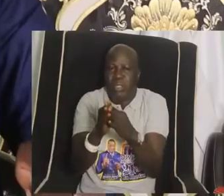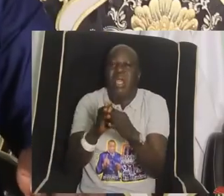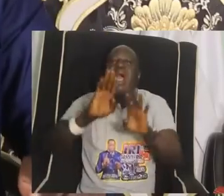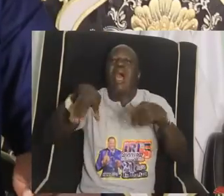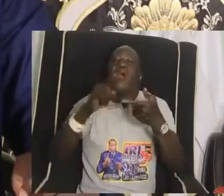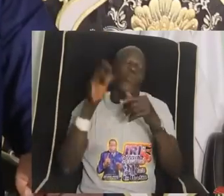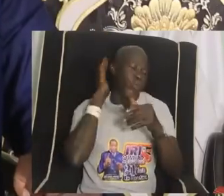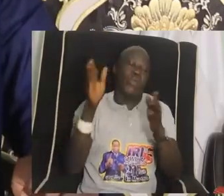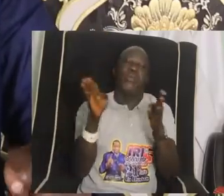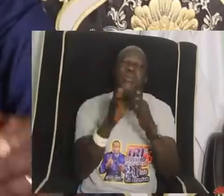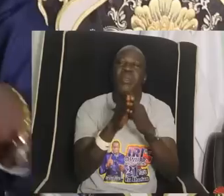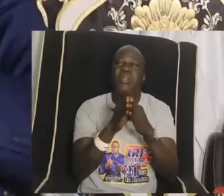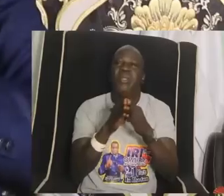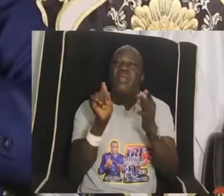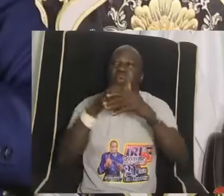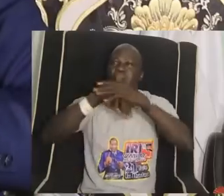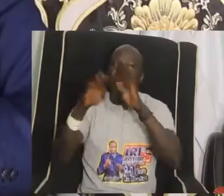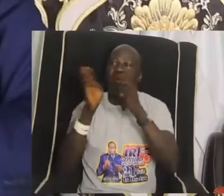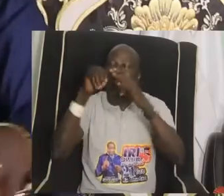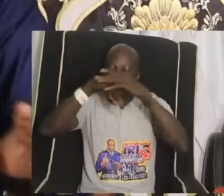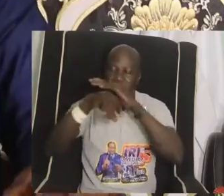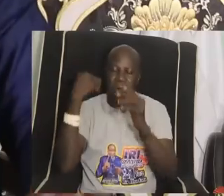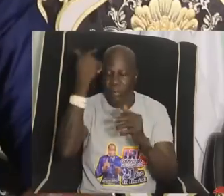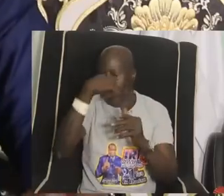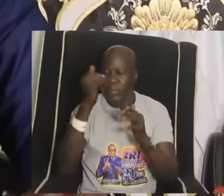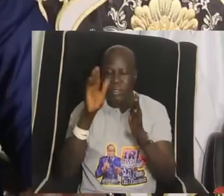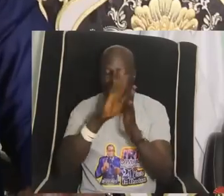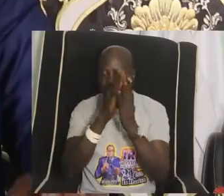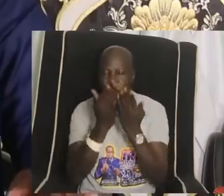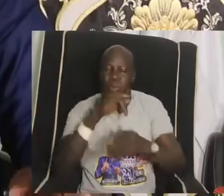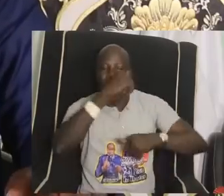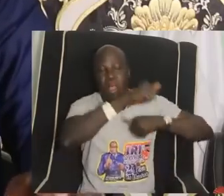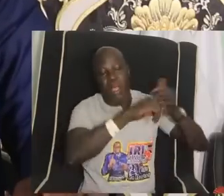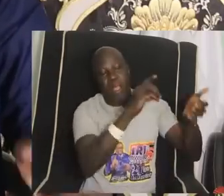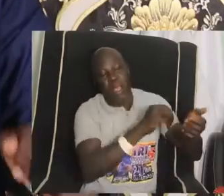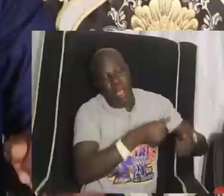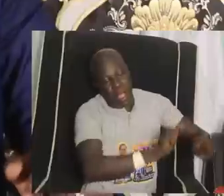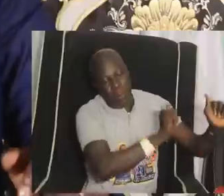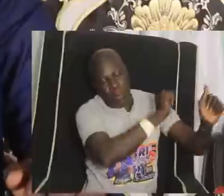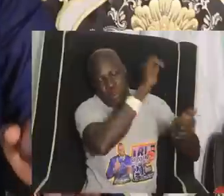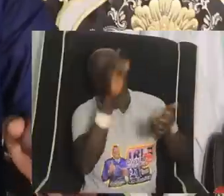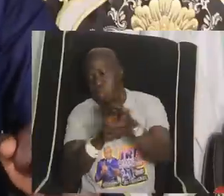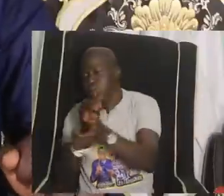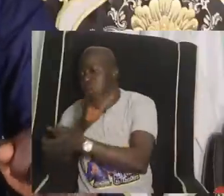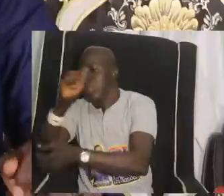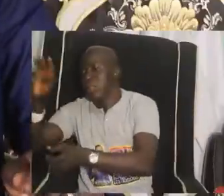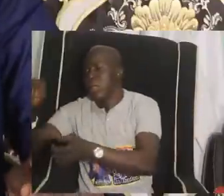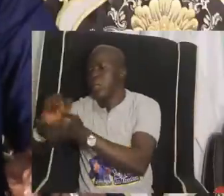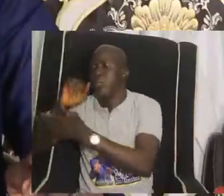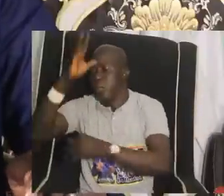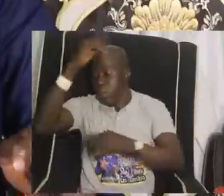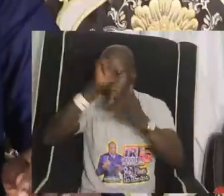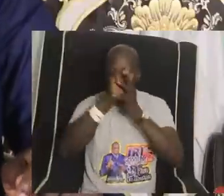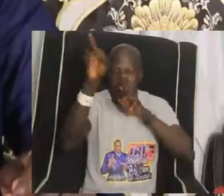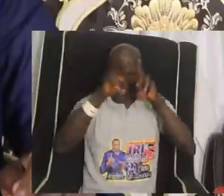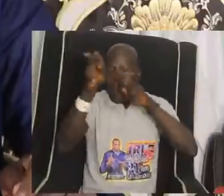ba la ma pade a o meet a ma pade on Facebook we meet on Facebook apostle doctor SMO apostle doctor SMO Mustafa JP